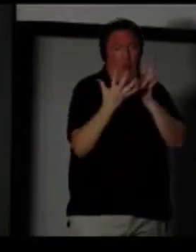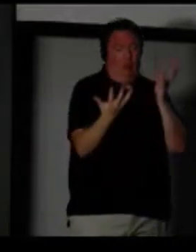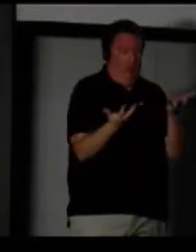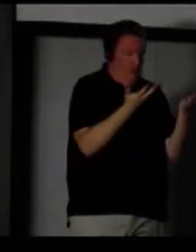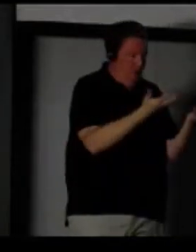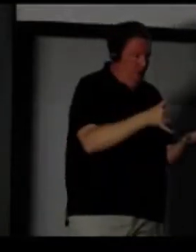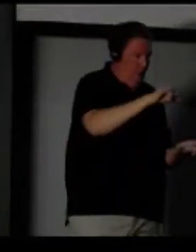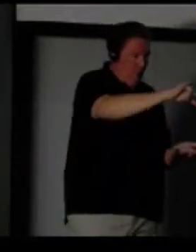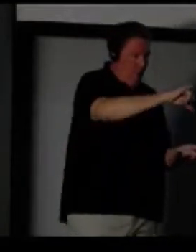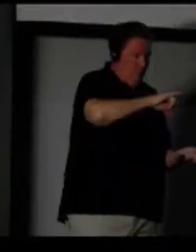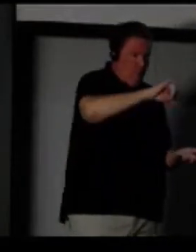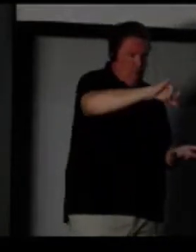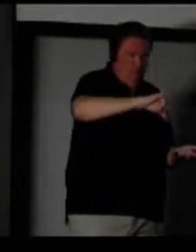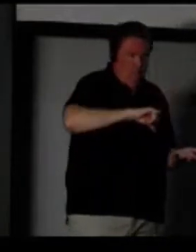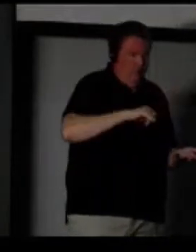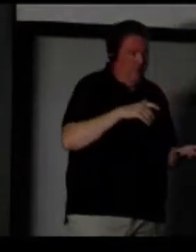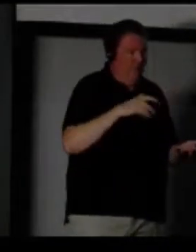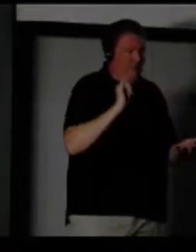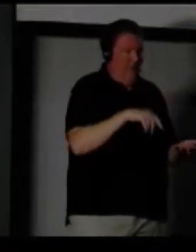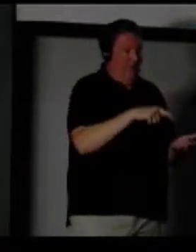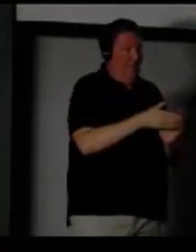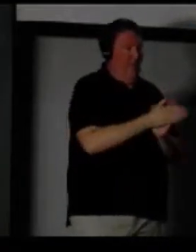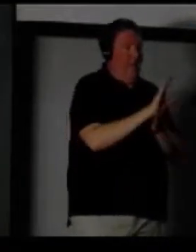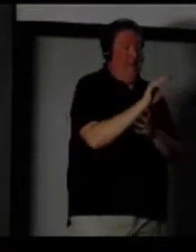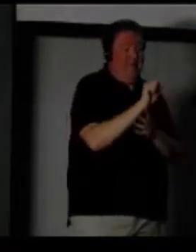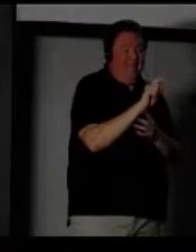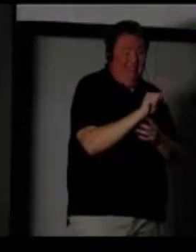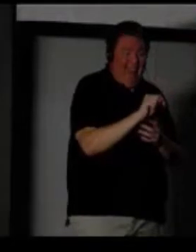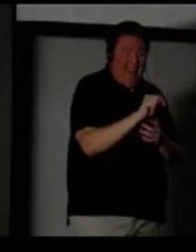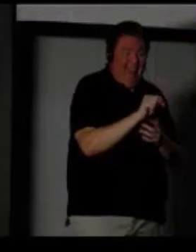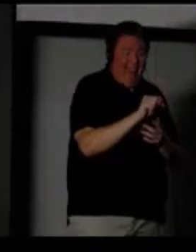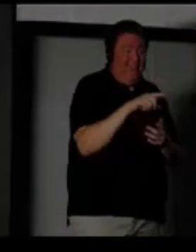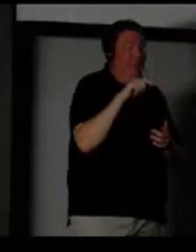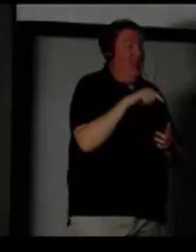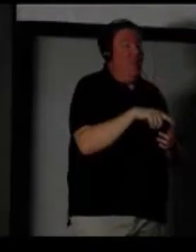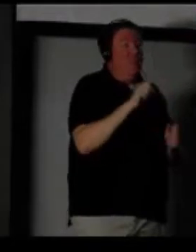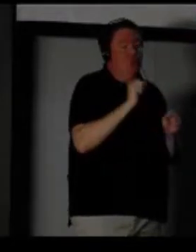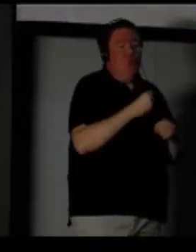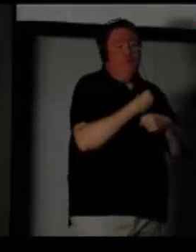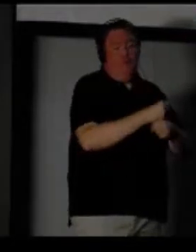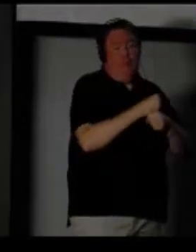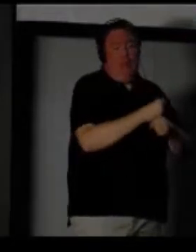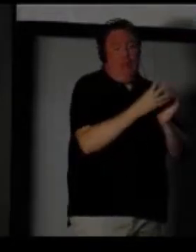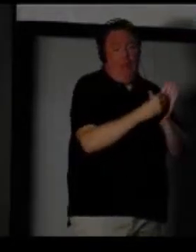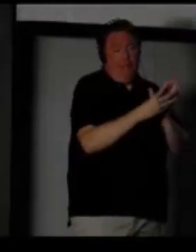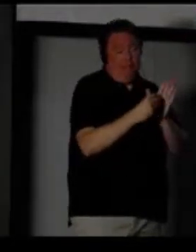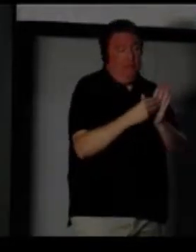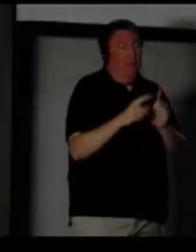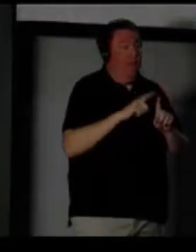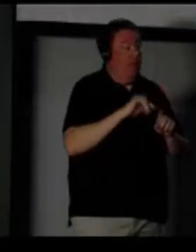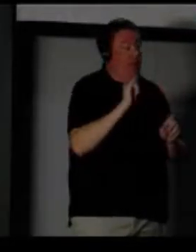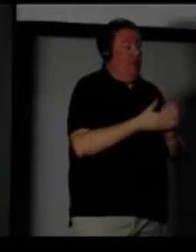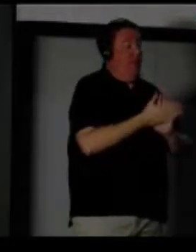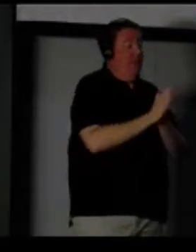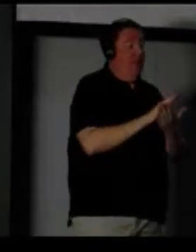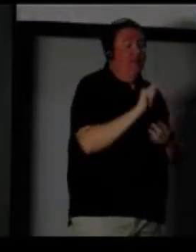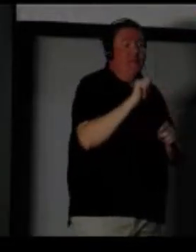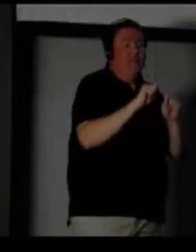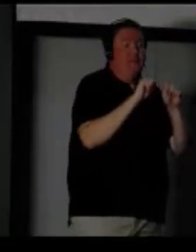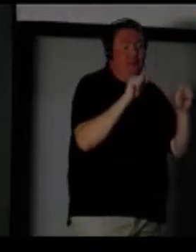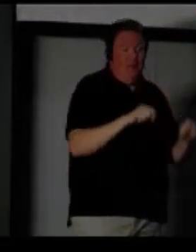cast. And this plaster cast served as a template or matrix for the replication of the sculpture